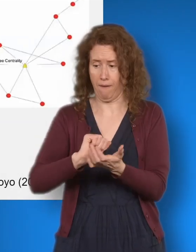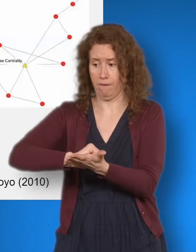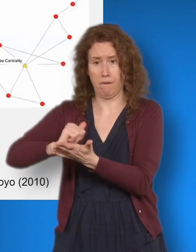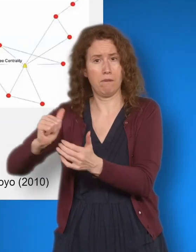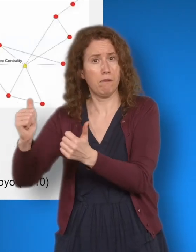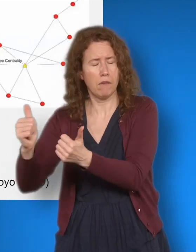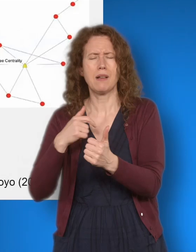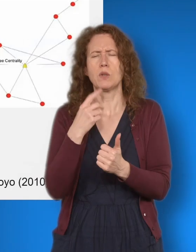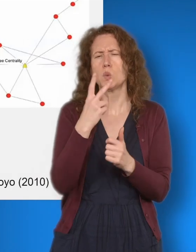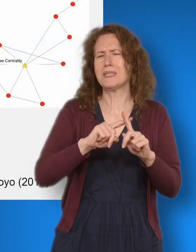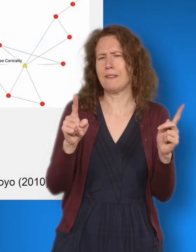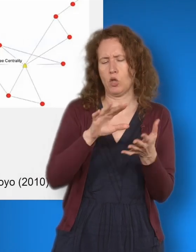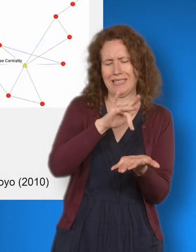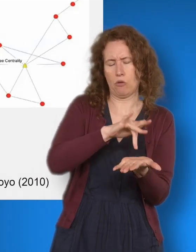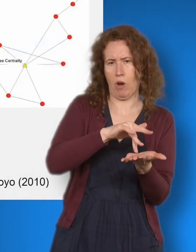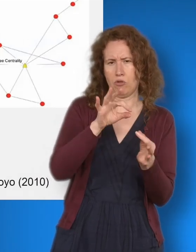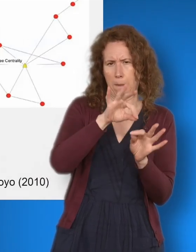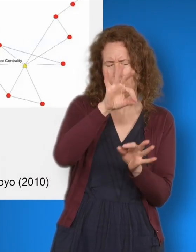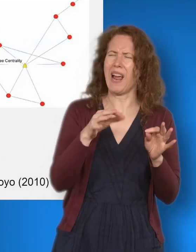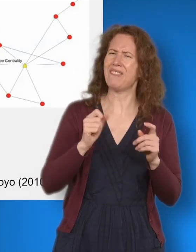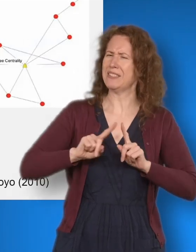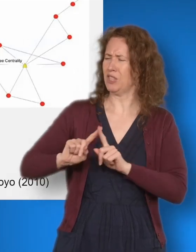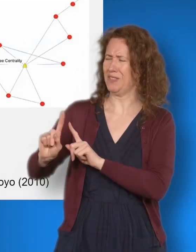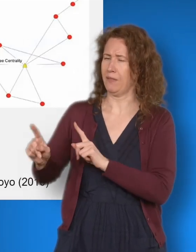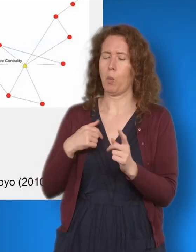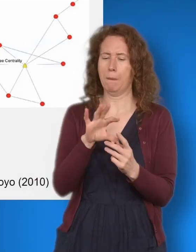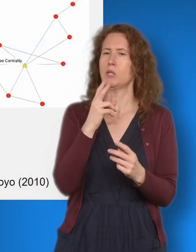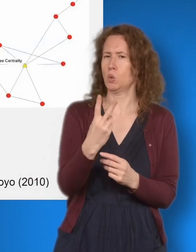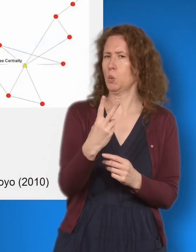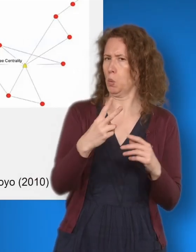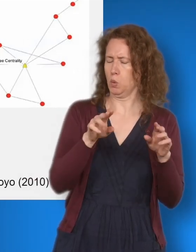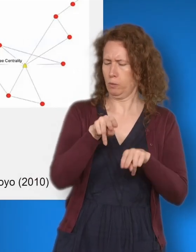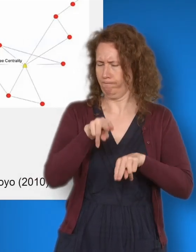of centrality metrics. There are various types of centrality metrics available.